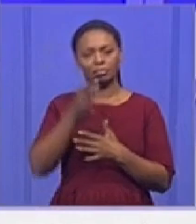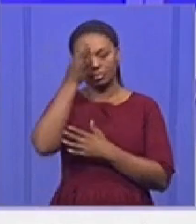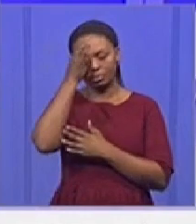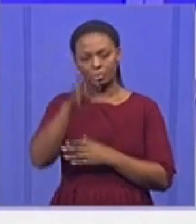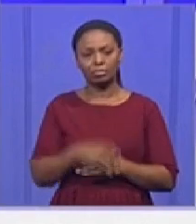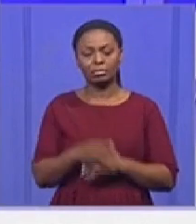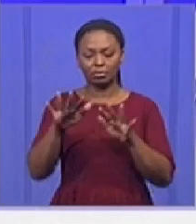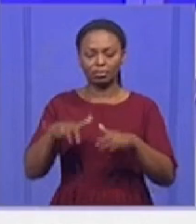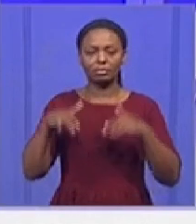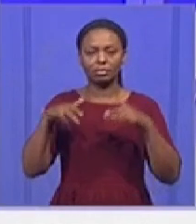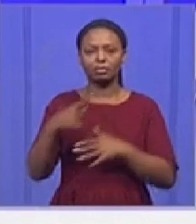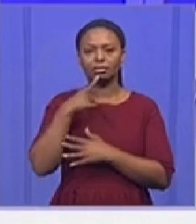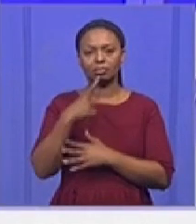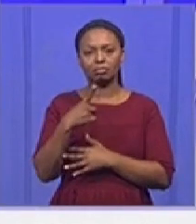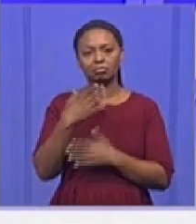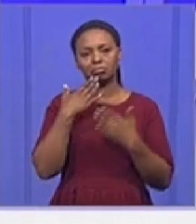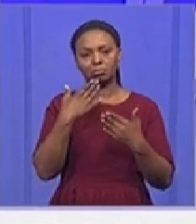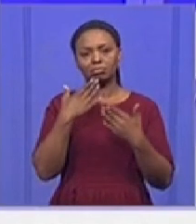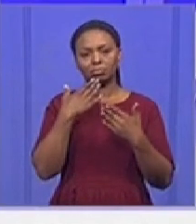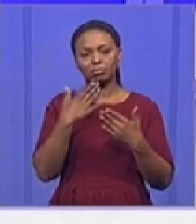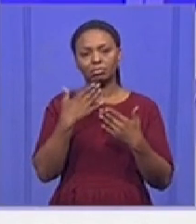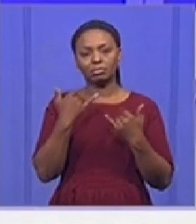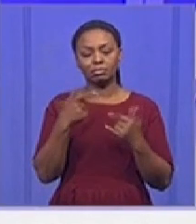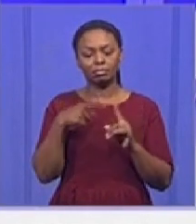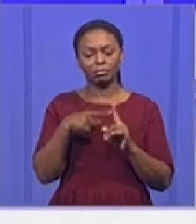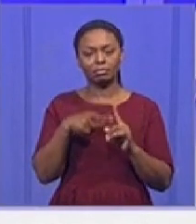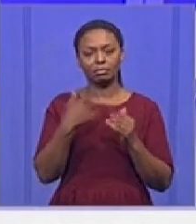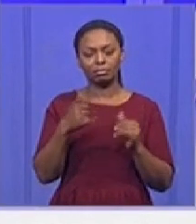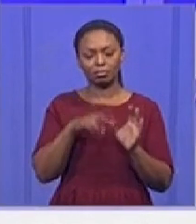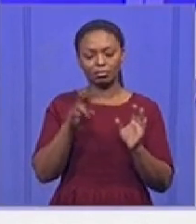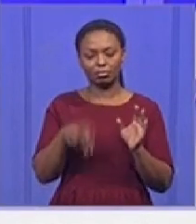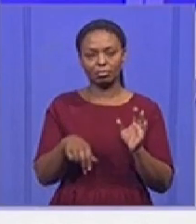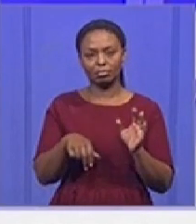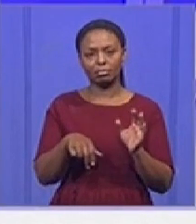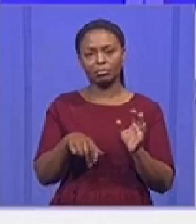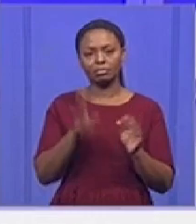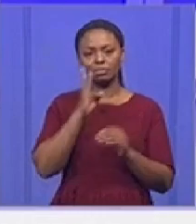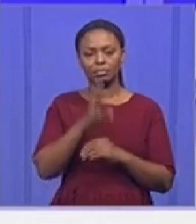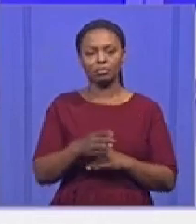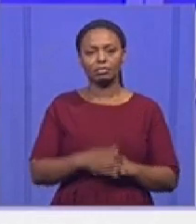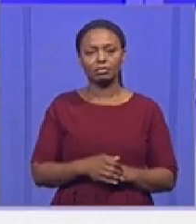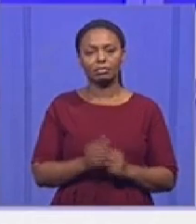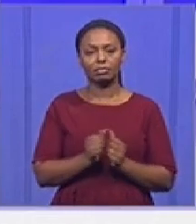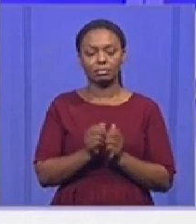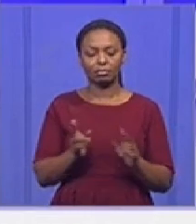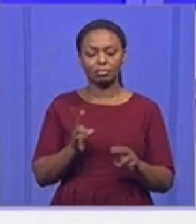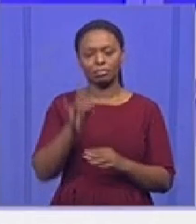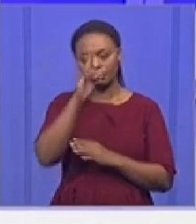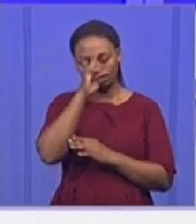e netefaditse go leboga tiro ga Mabuza go go simologa mafelo a kgwedi ya Tlhakole.